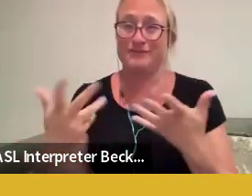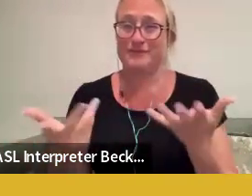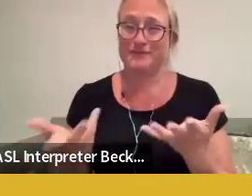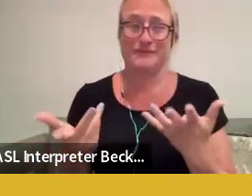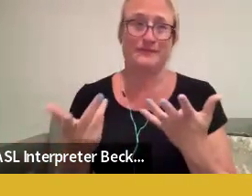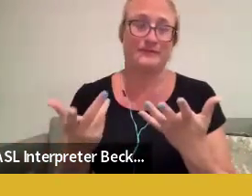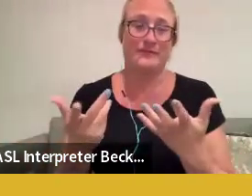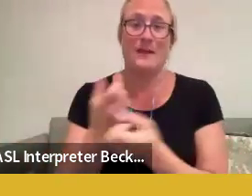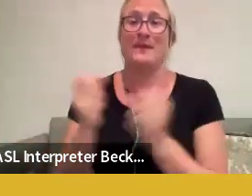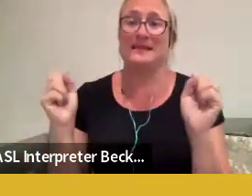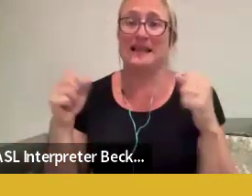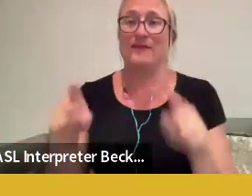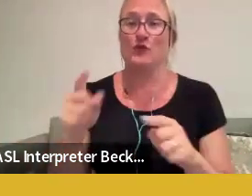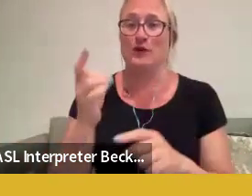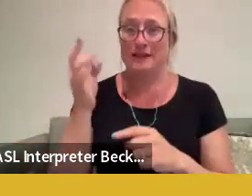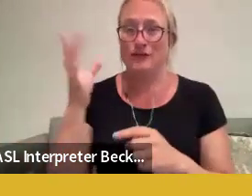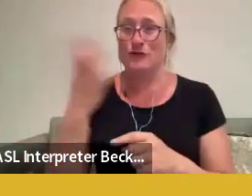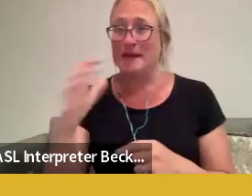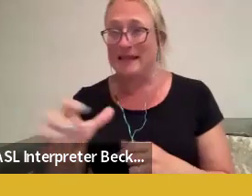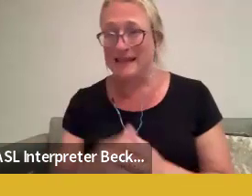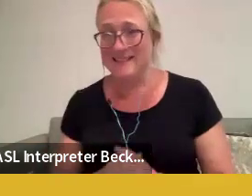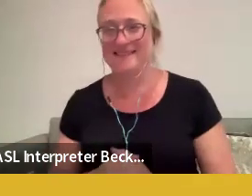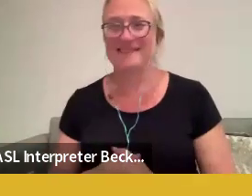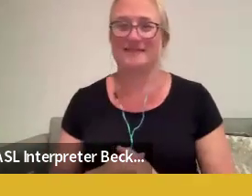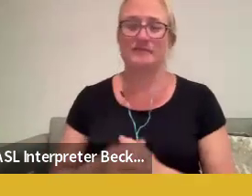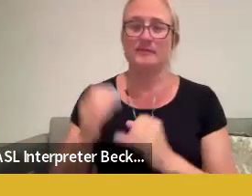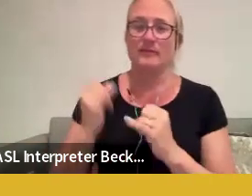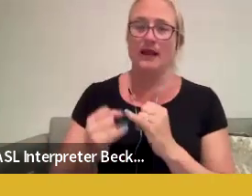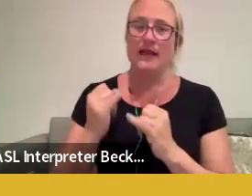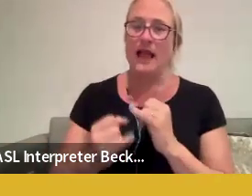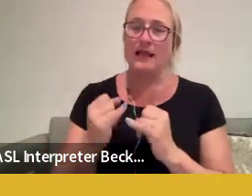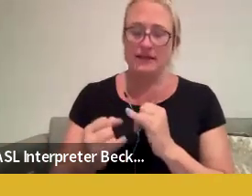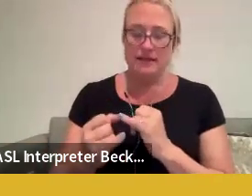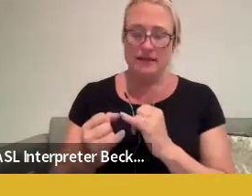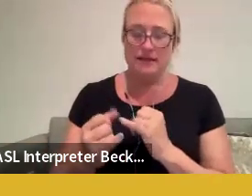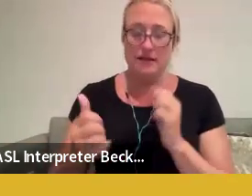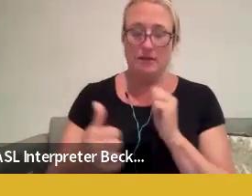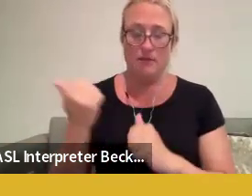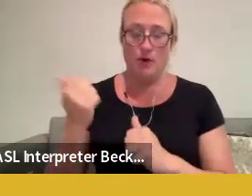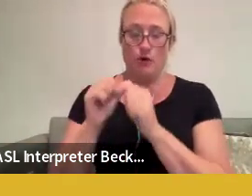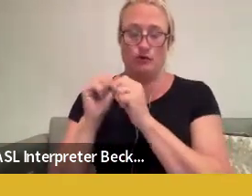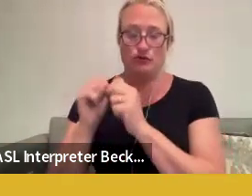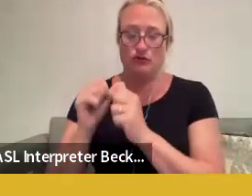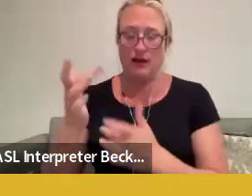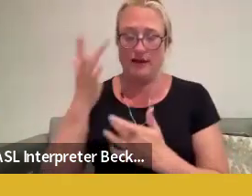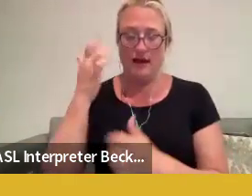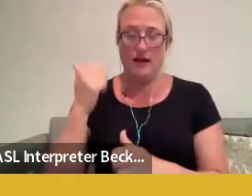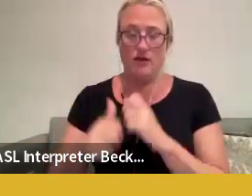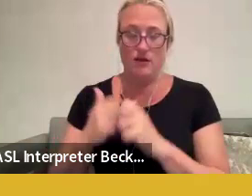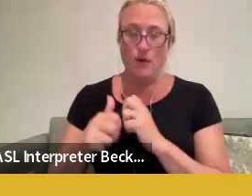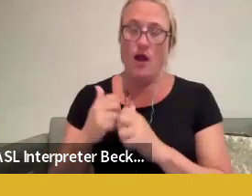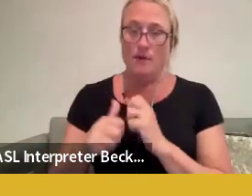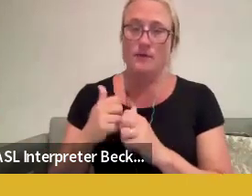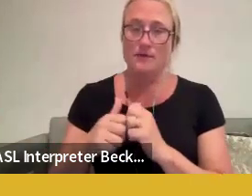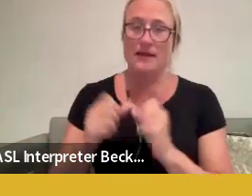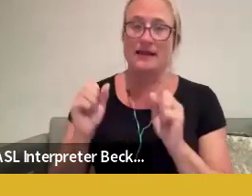stay safe during extreme heat. My apologies. And then lastly, most chronic health conditions are can raise the